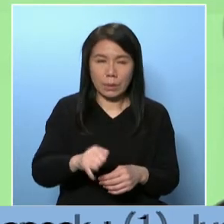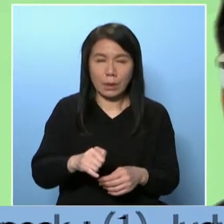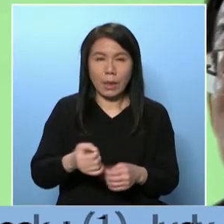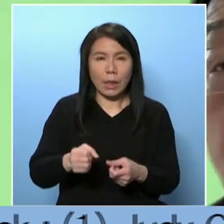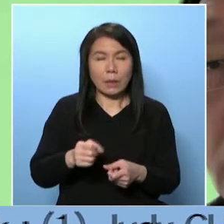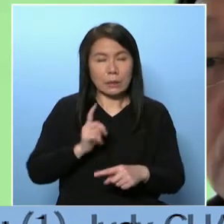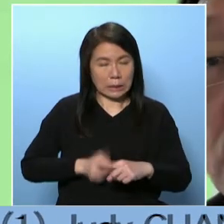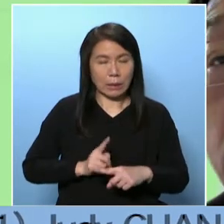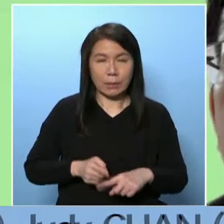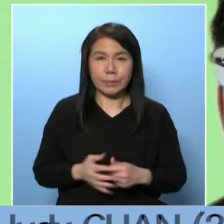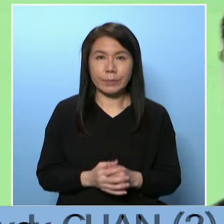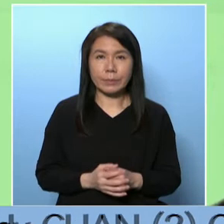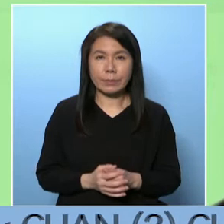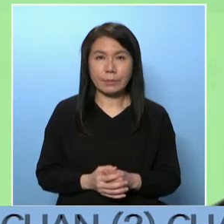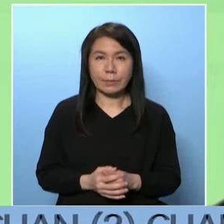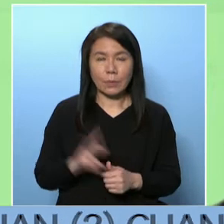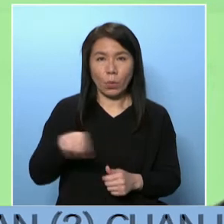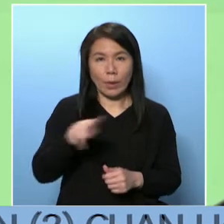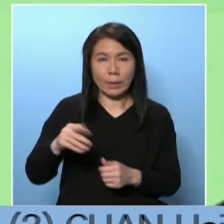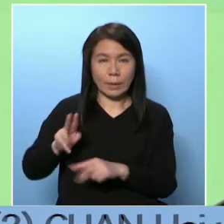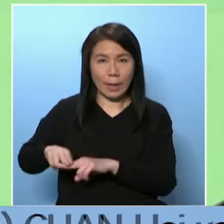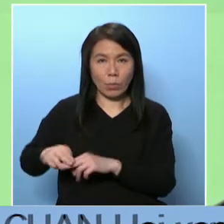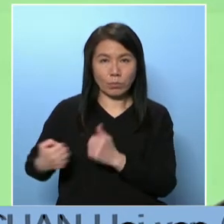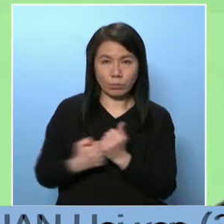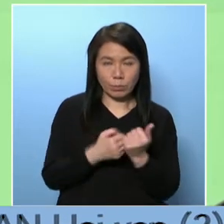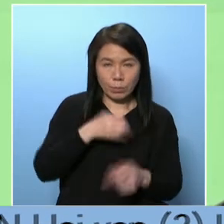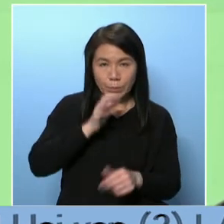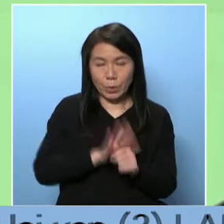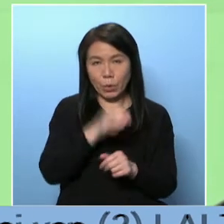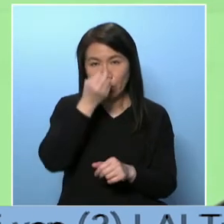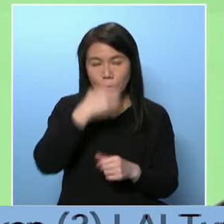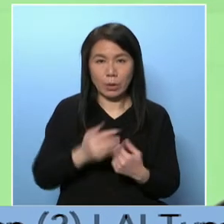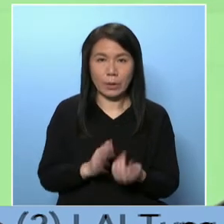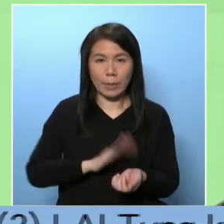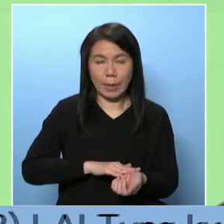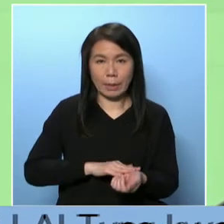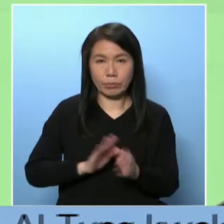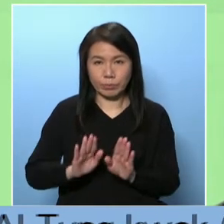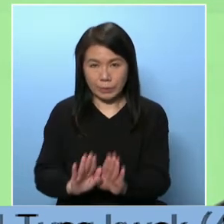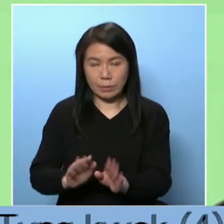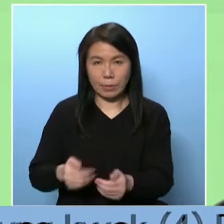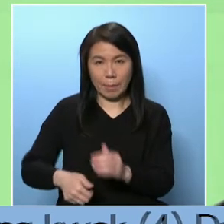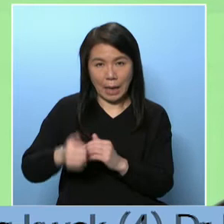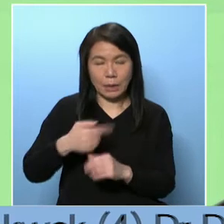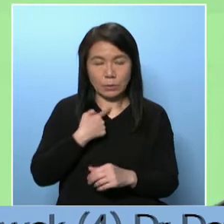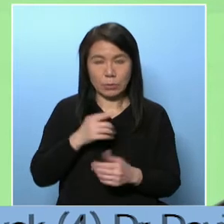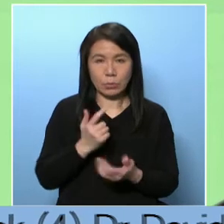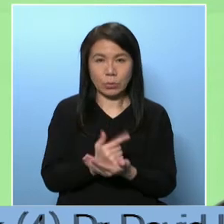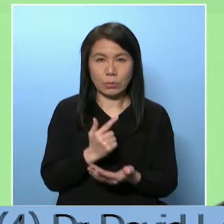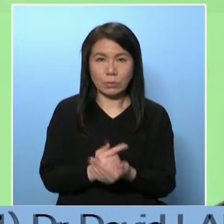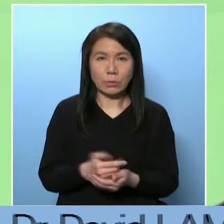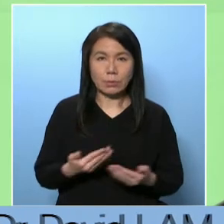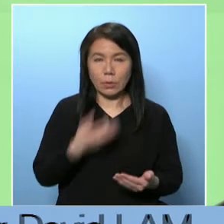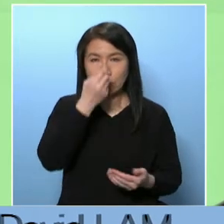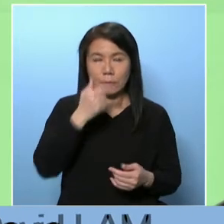we have bottlenecks. This is indisputable. And therefore, we have to seek the support of the state authorities. This is a